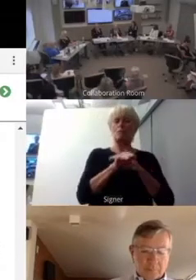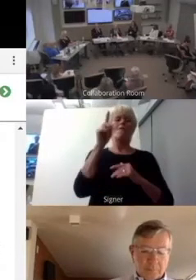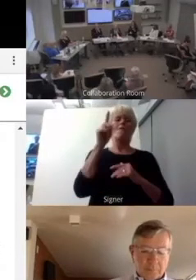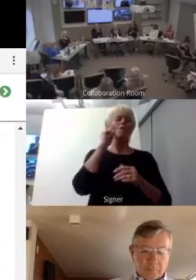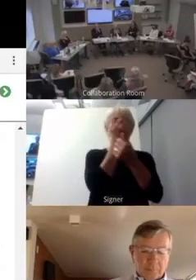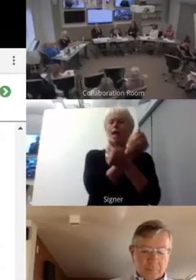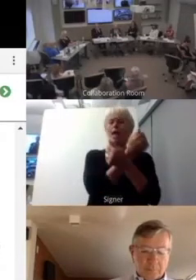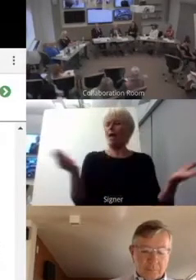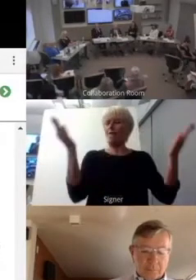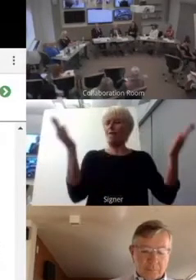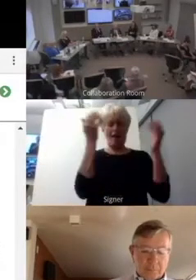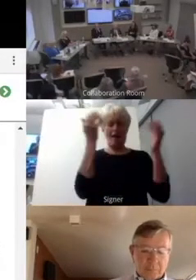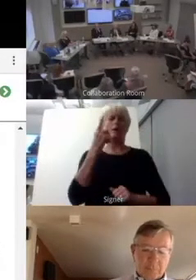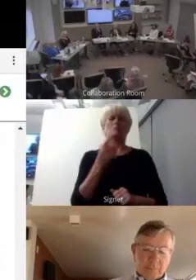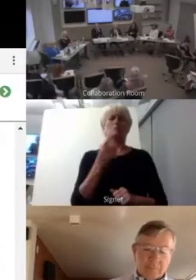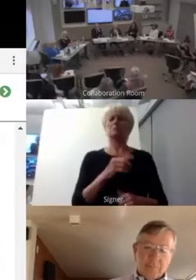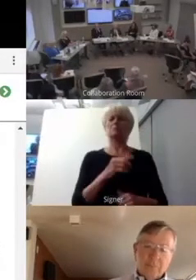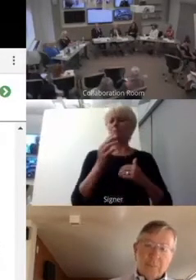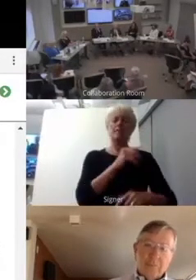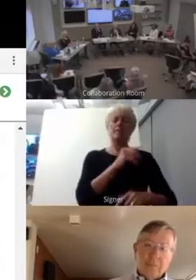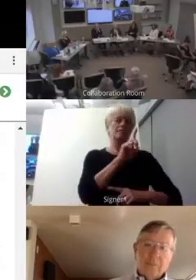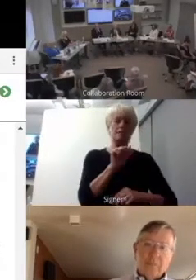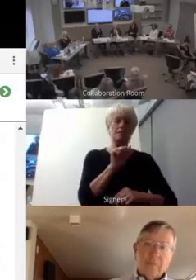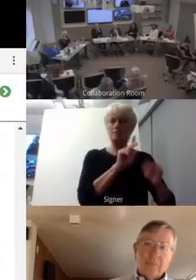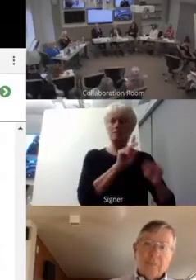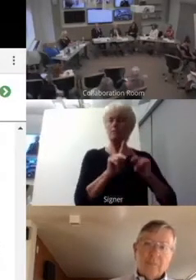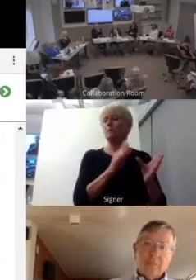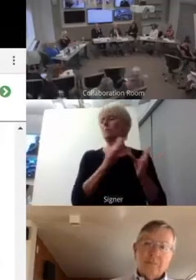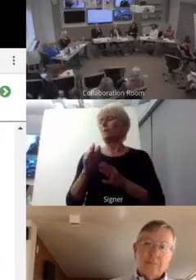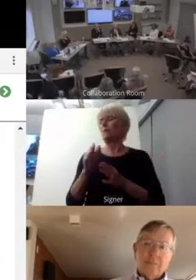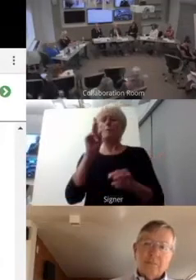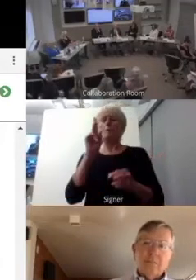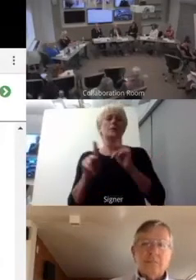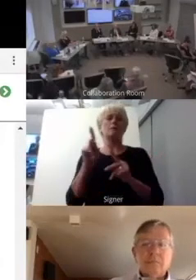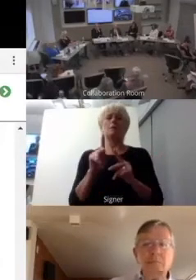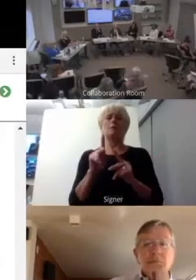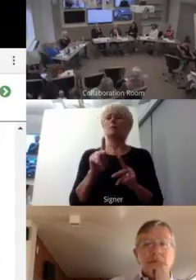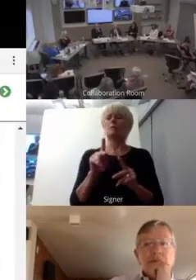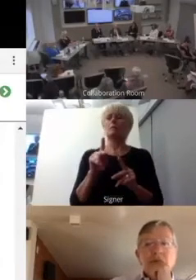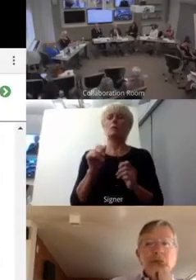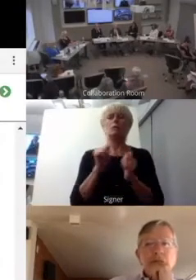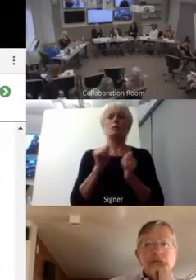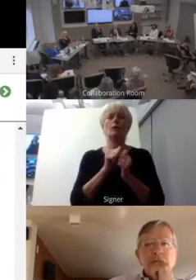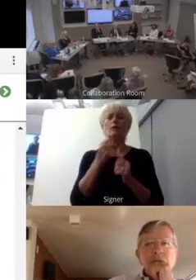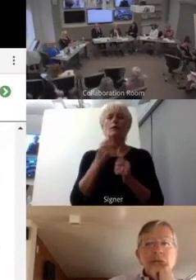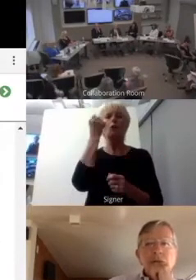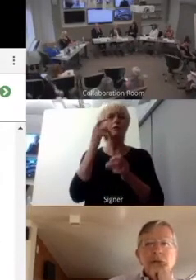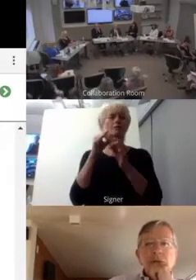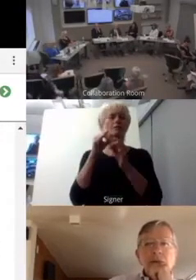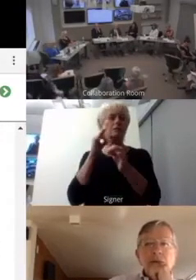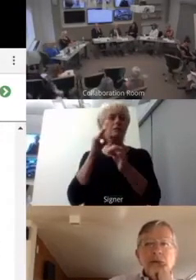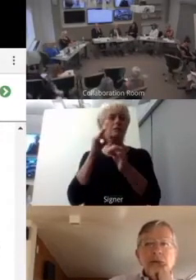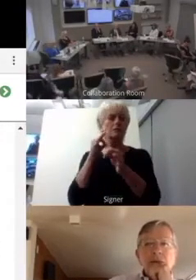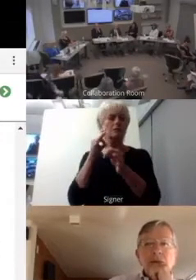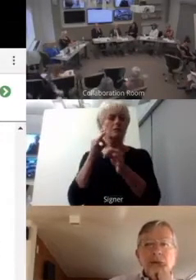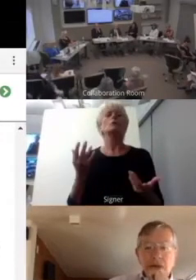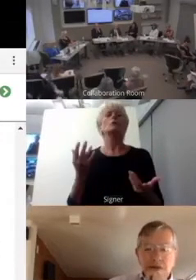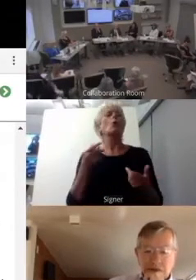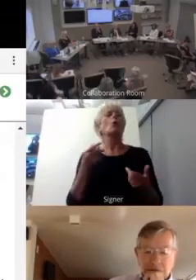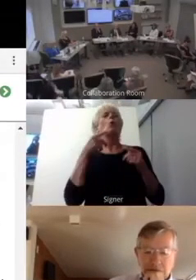be able to use it. We need people, with cognitive disabilities to be able to, what can you do for us? How can you help us fix it? And they're